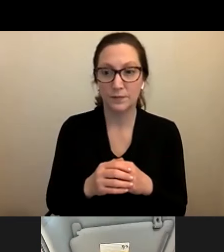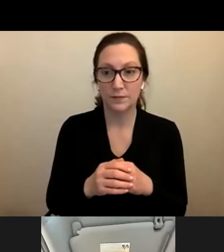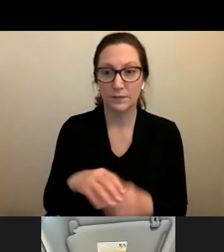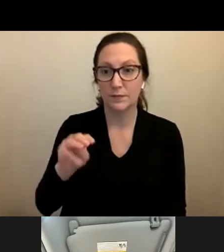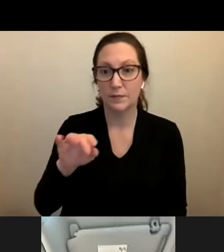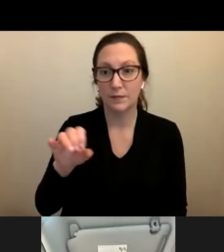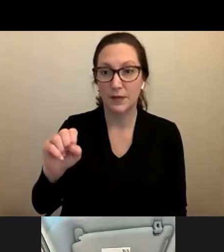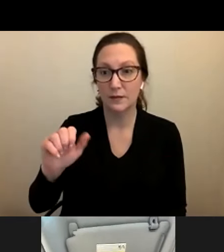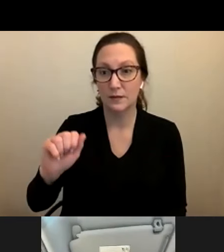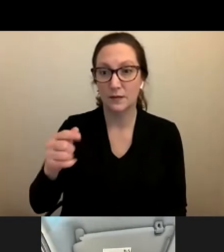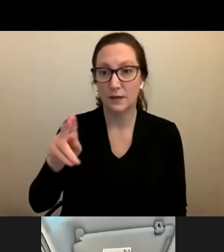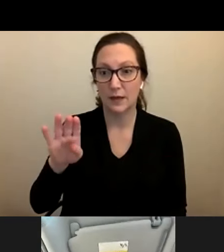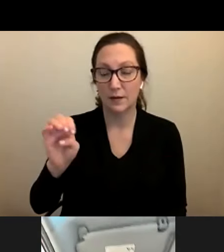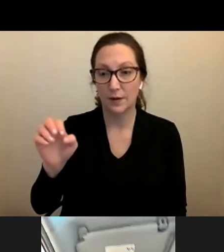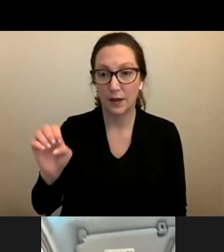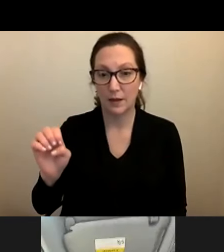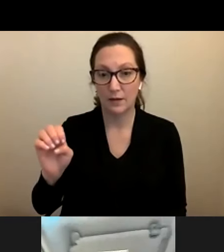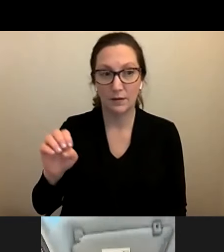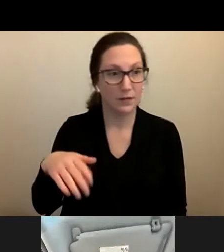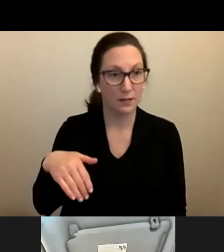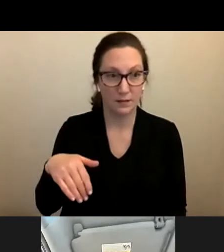Ms. Aguirre, not sure if she's in yet.